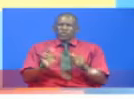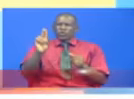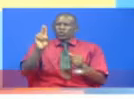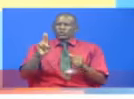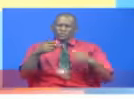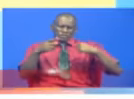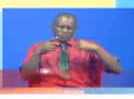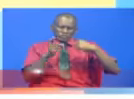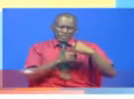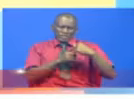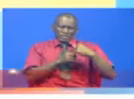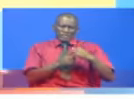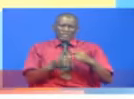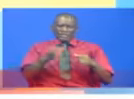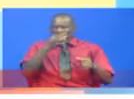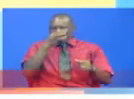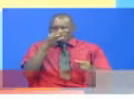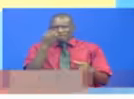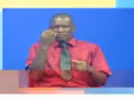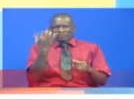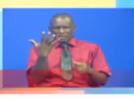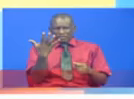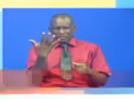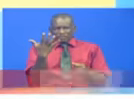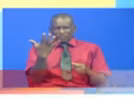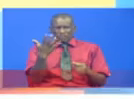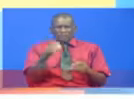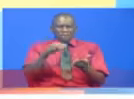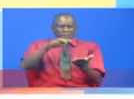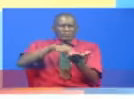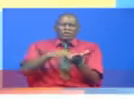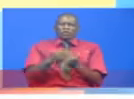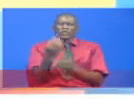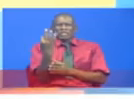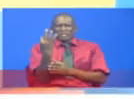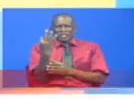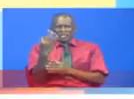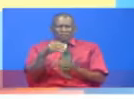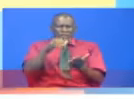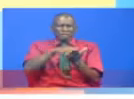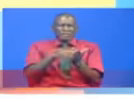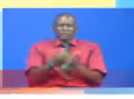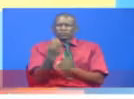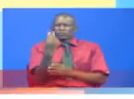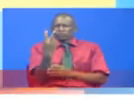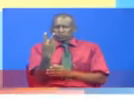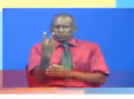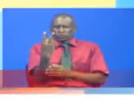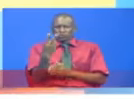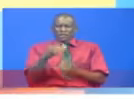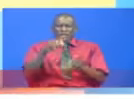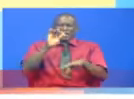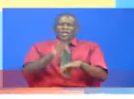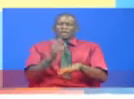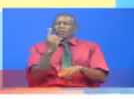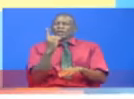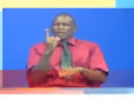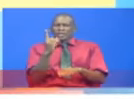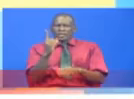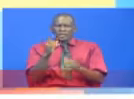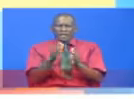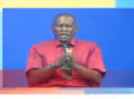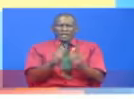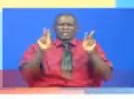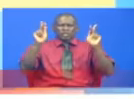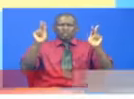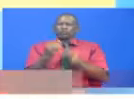6, Nyeri 5, Migori 3, Machakos 2, Embu 1, and